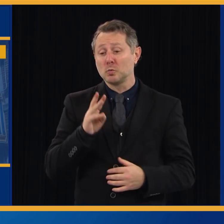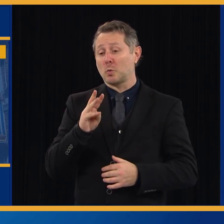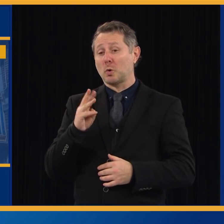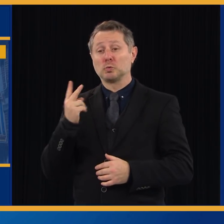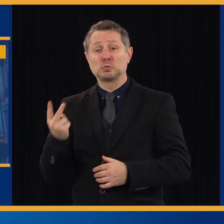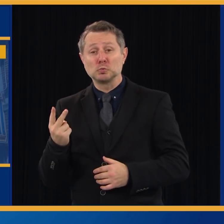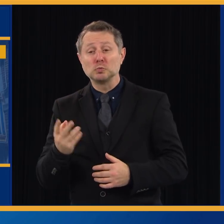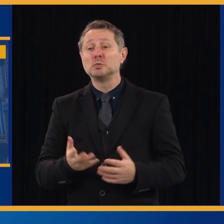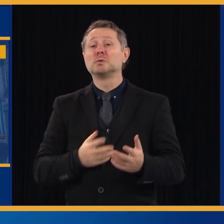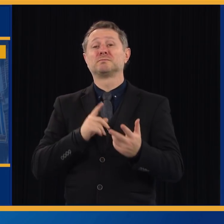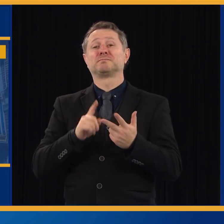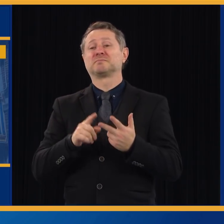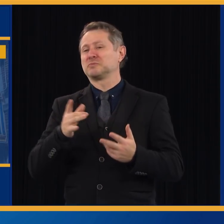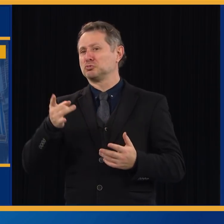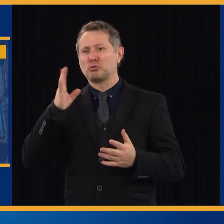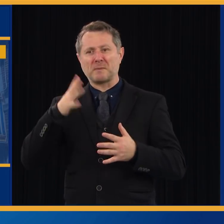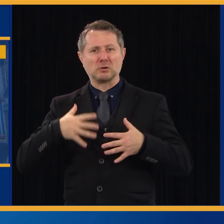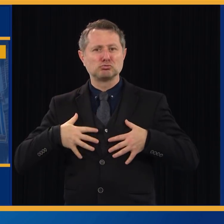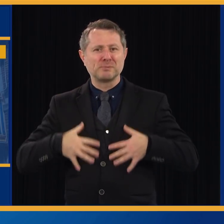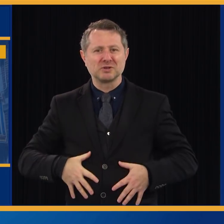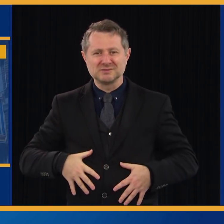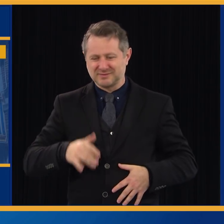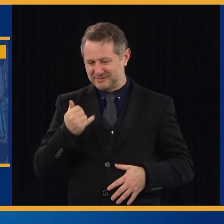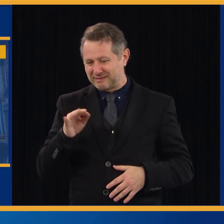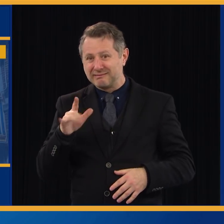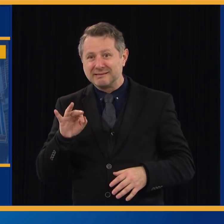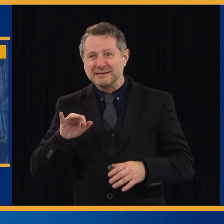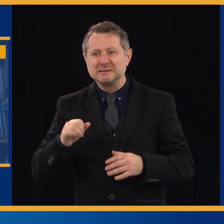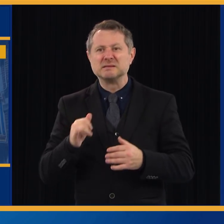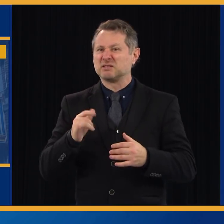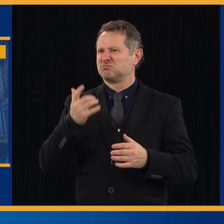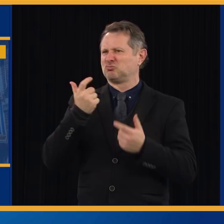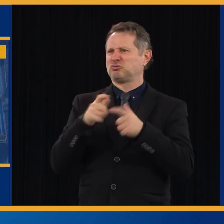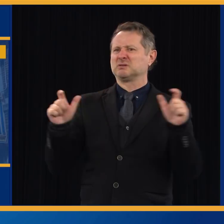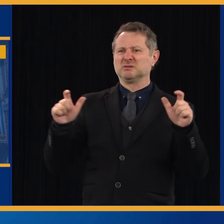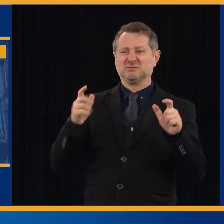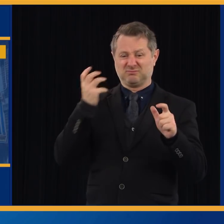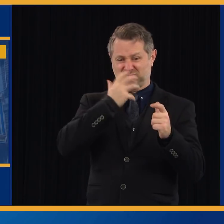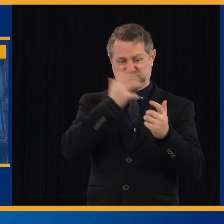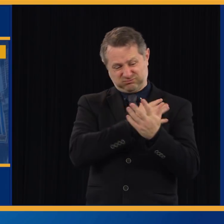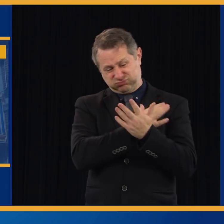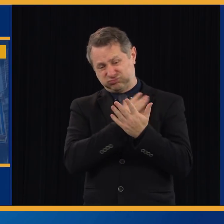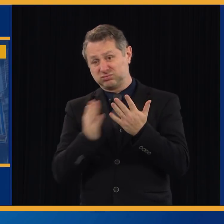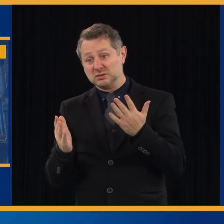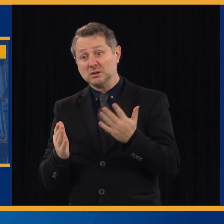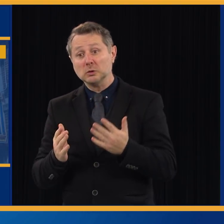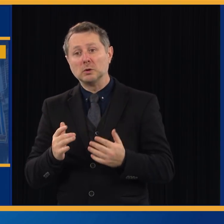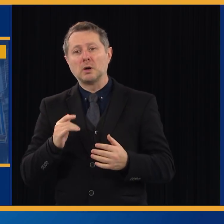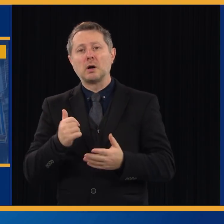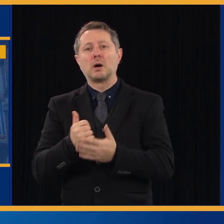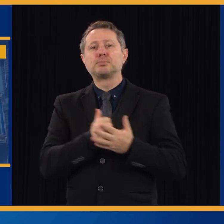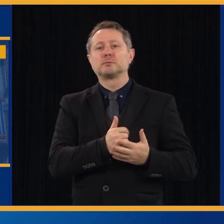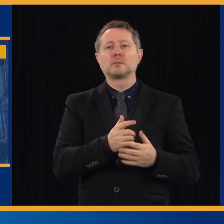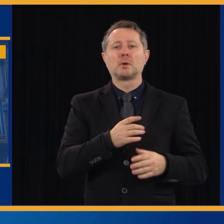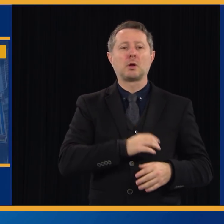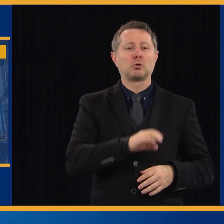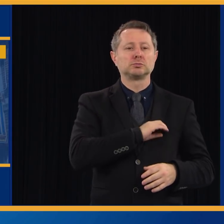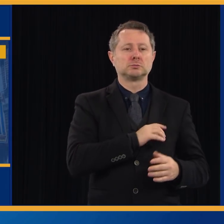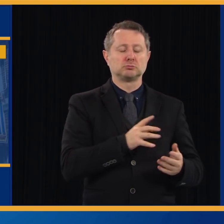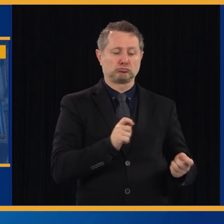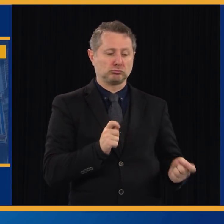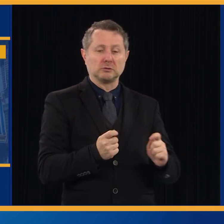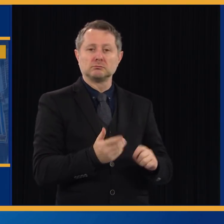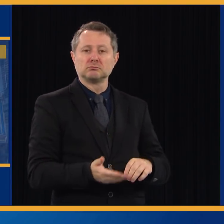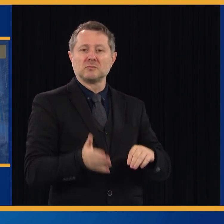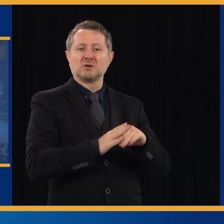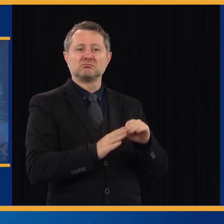tragic situations actually forged the character and the resolve of this nation. New York State, the same thing. And we have to be smart